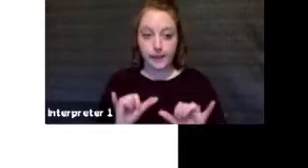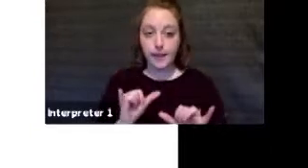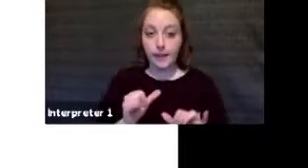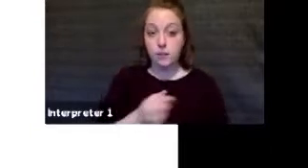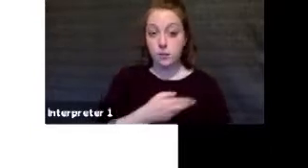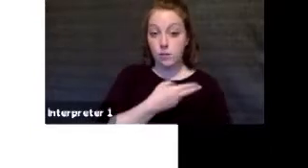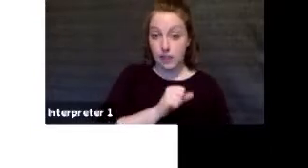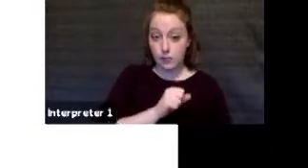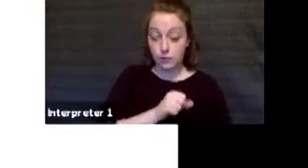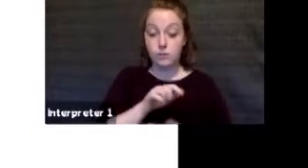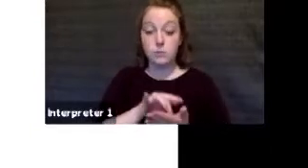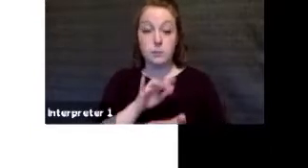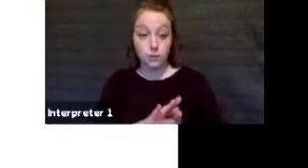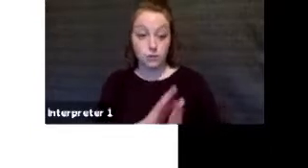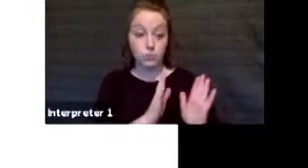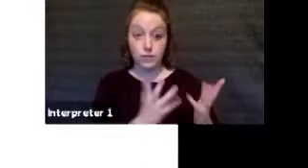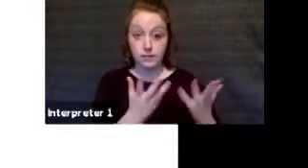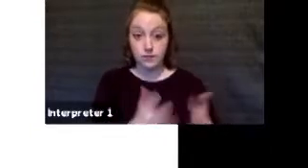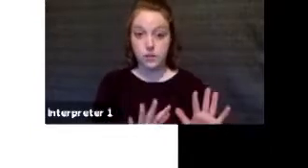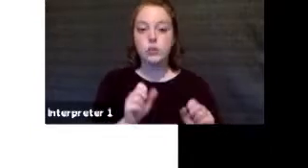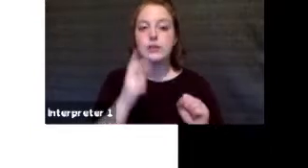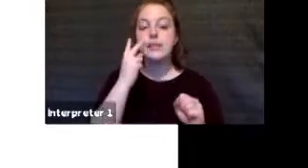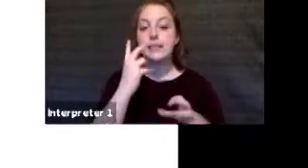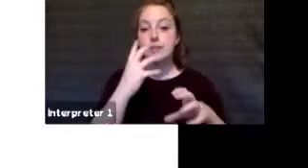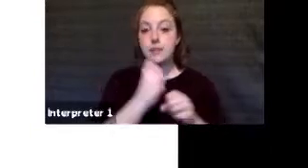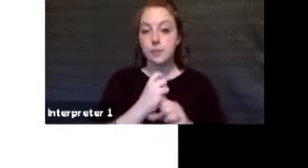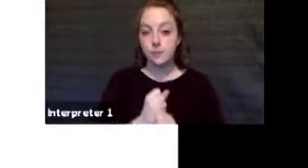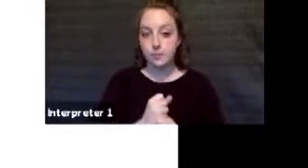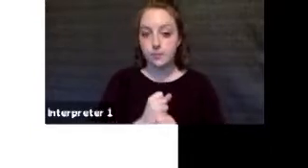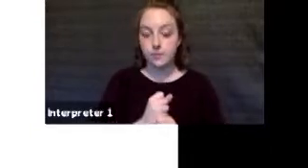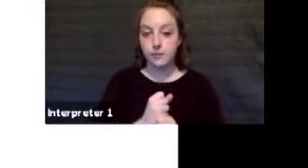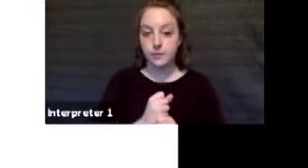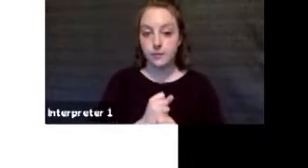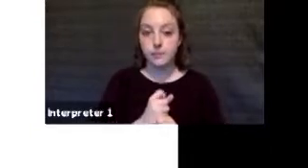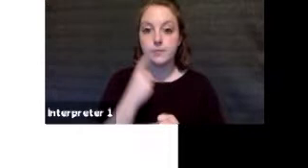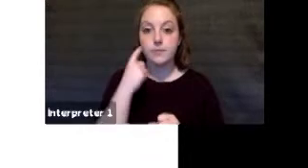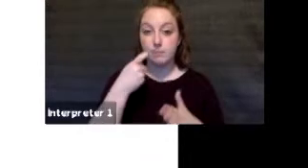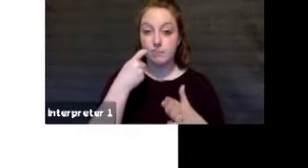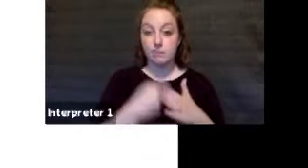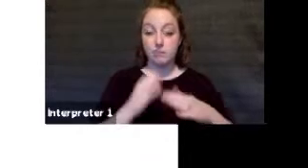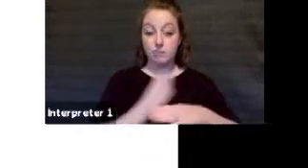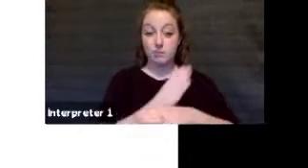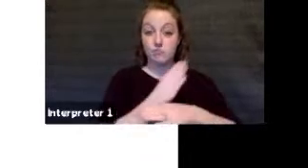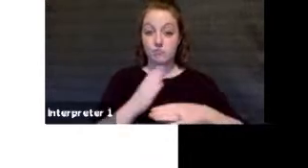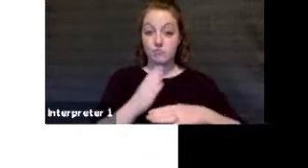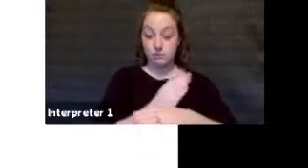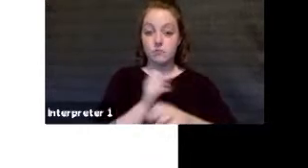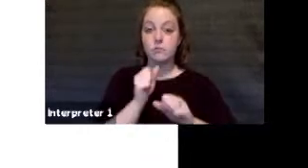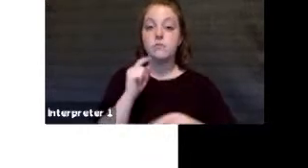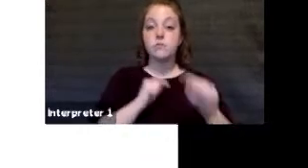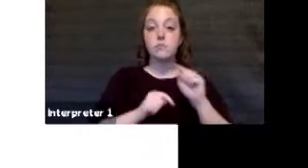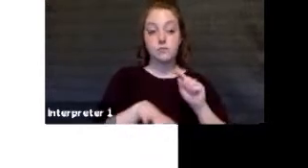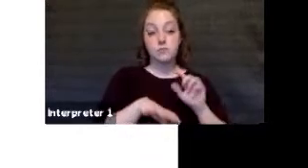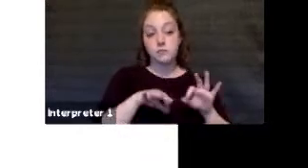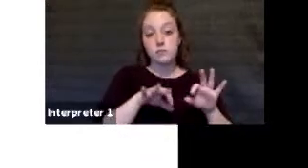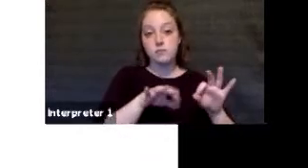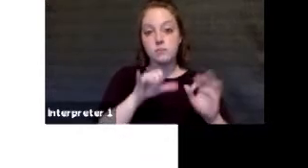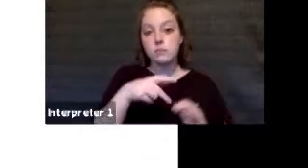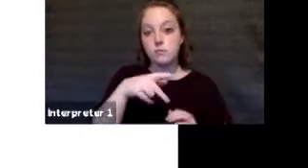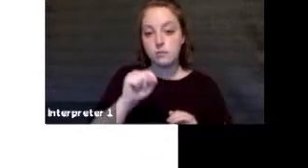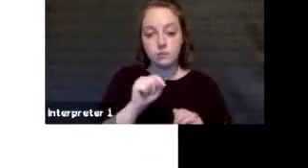schools, you can see a summary with the range of those costs for each campus. You can go back and find those presentations